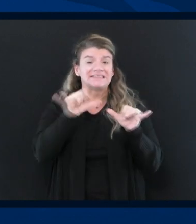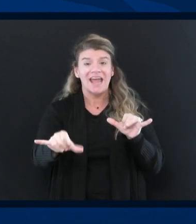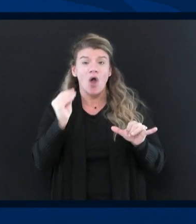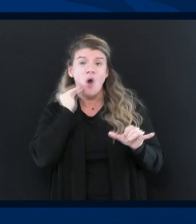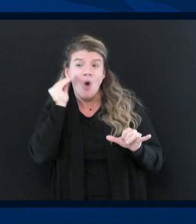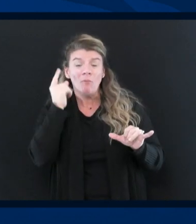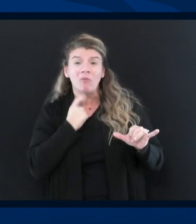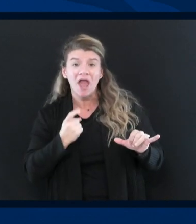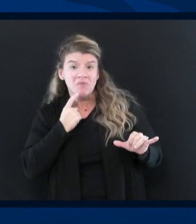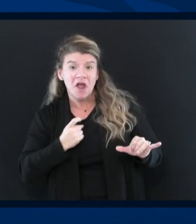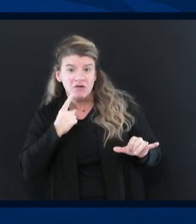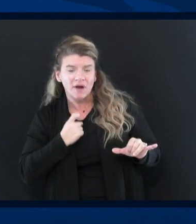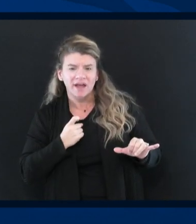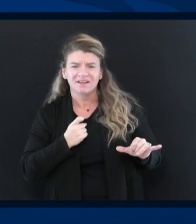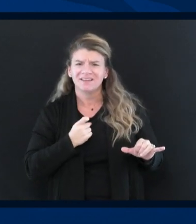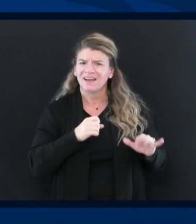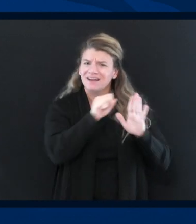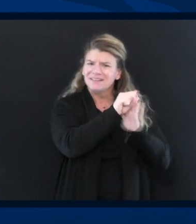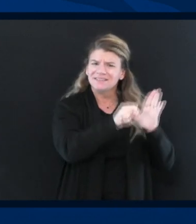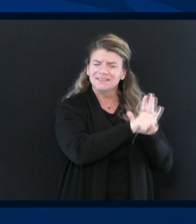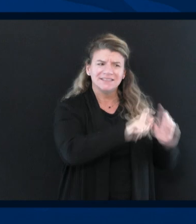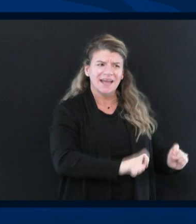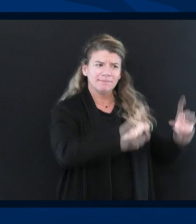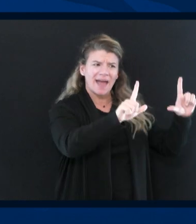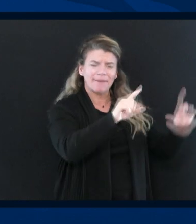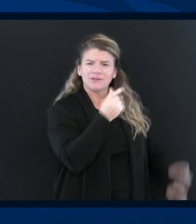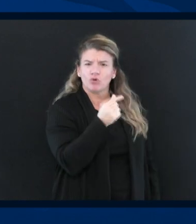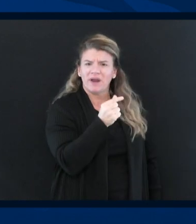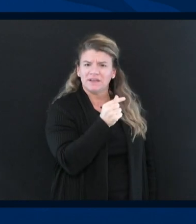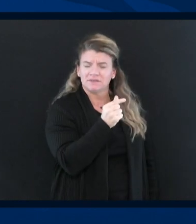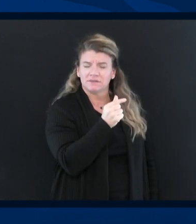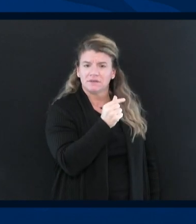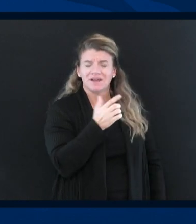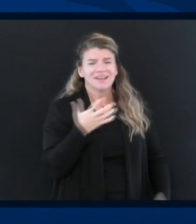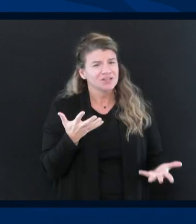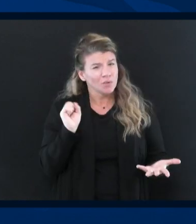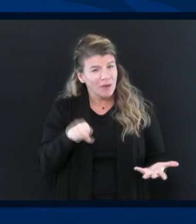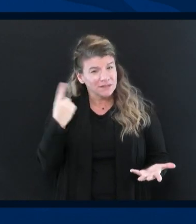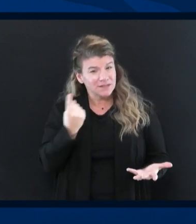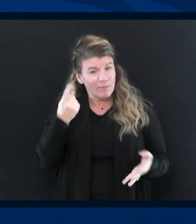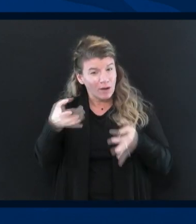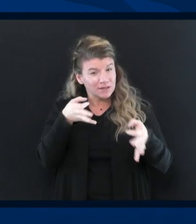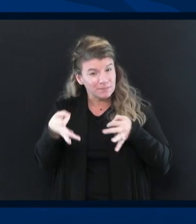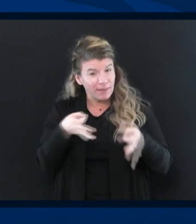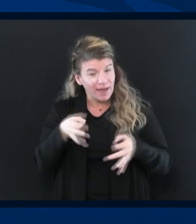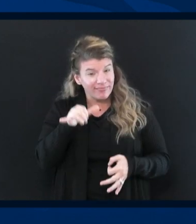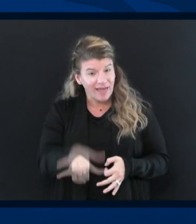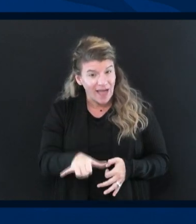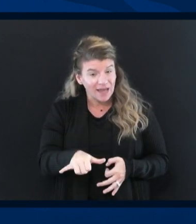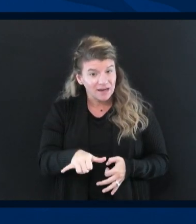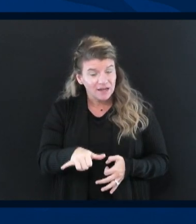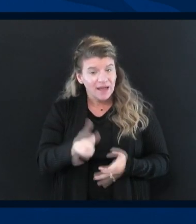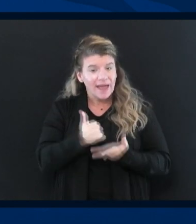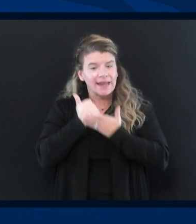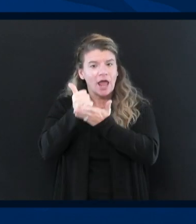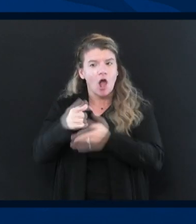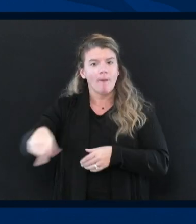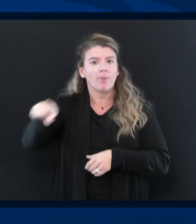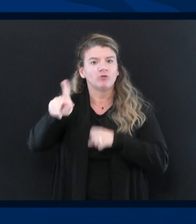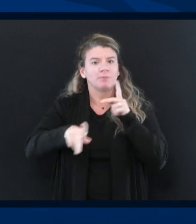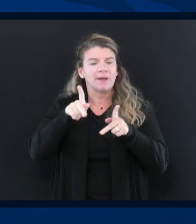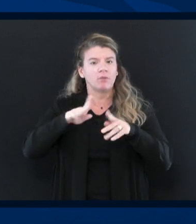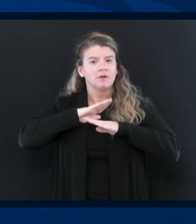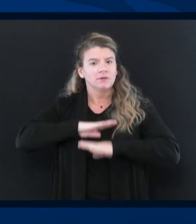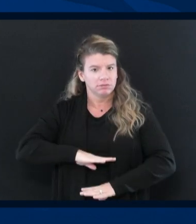is now saying that Cabell County is green. So if somebody could go through that and allay some of those fears and concerns, I'd appreciate